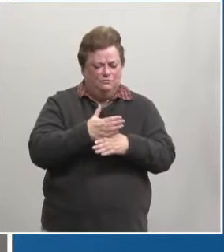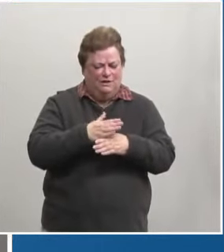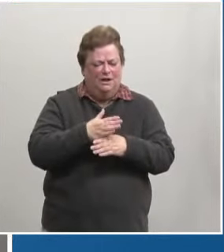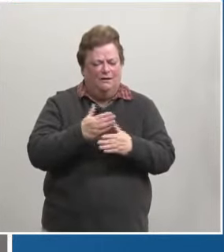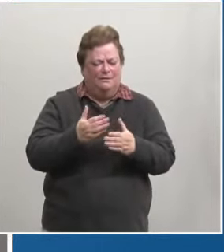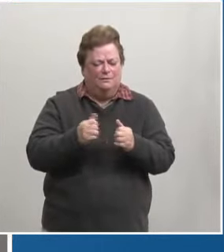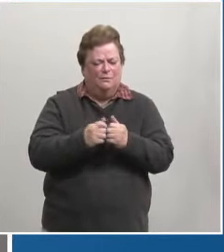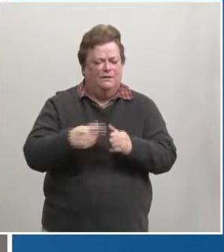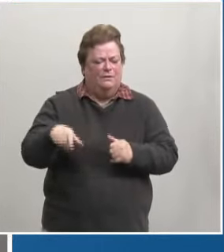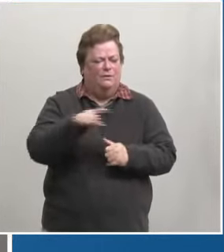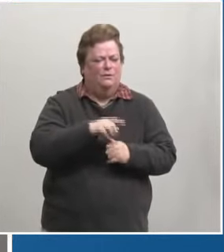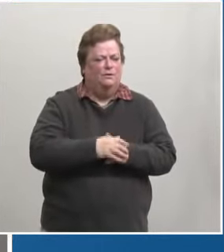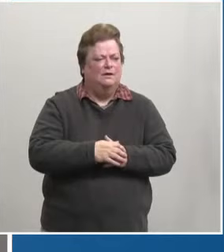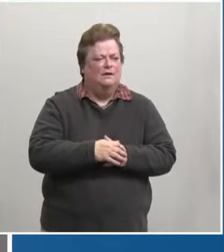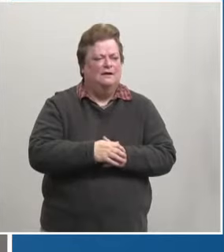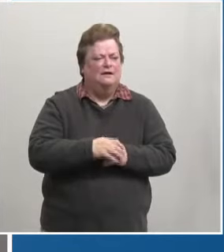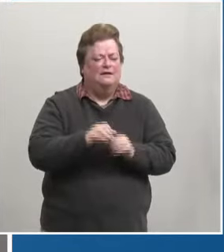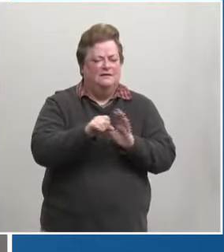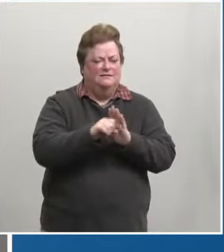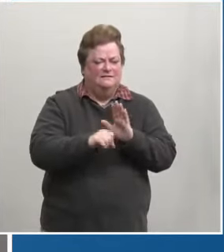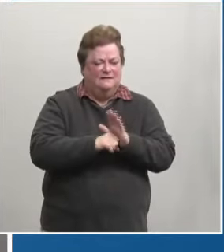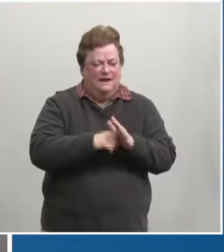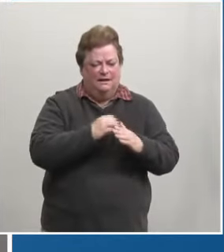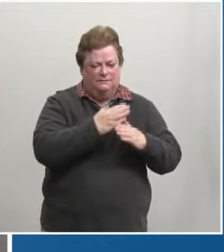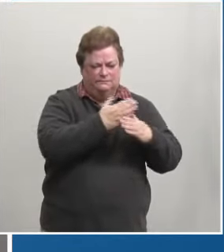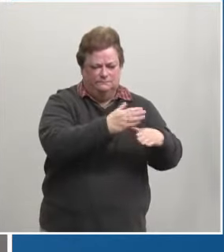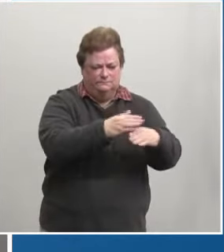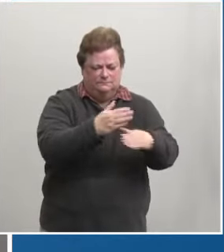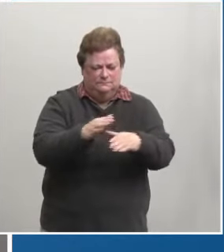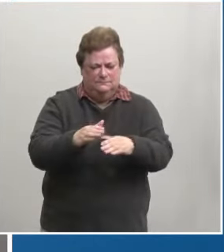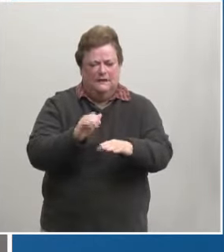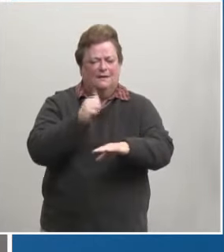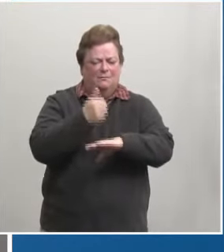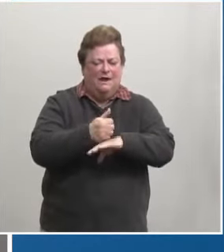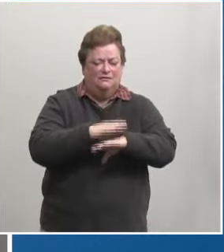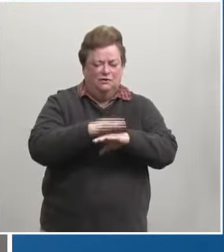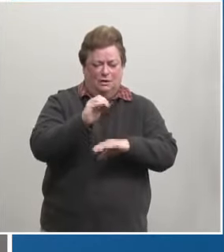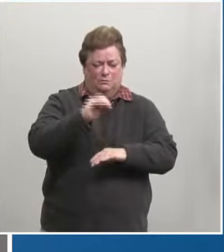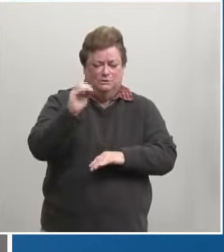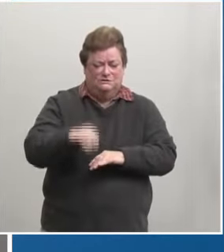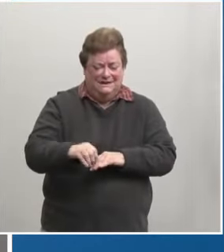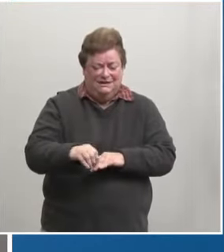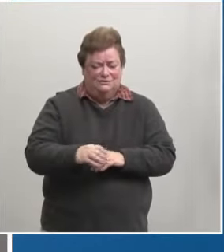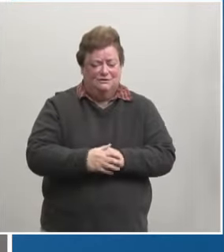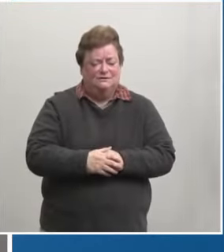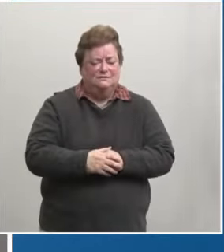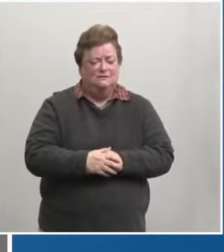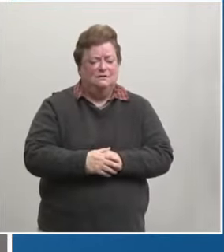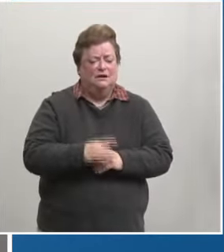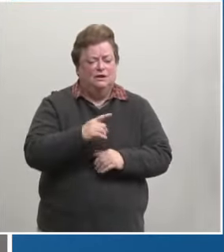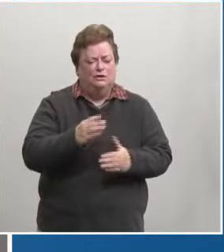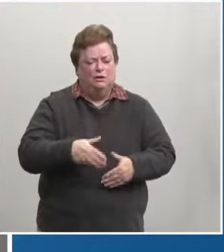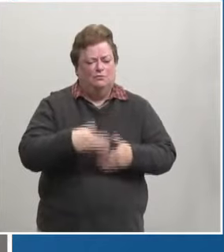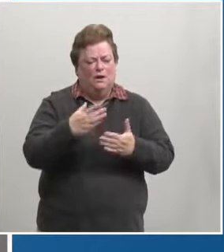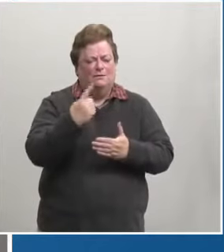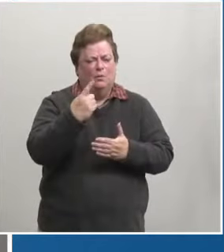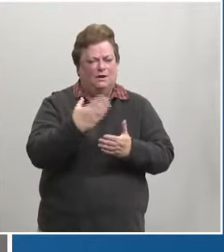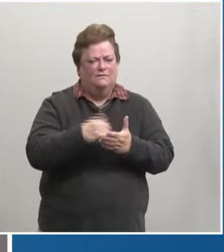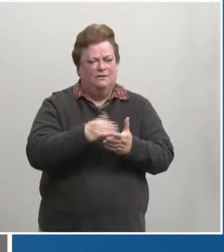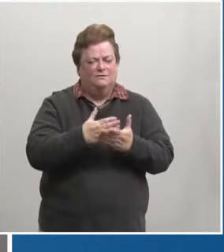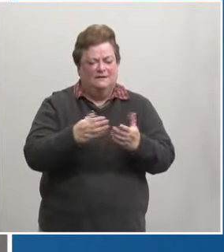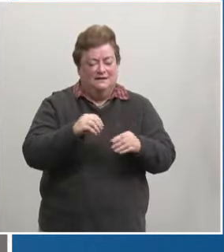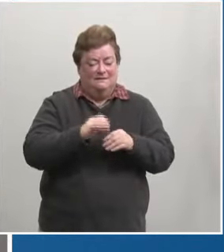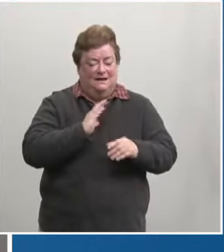state allocates vaccine on a percentage basis. And you brought up one of the things that's very prevalent here in